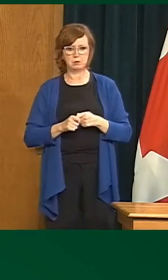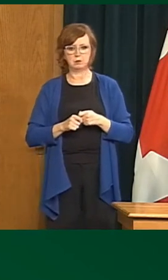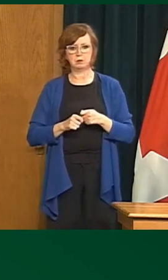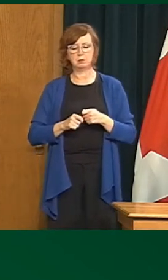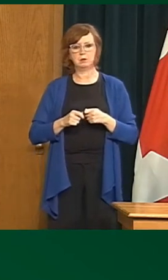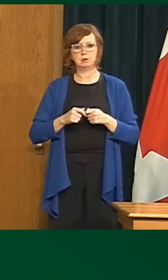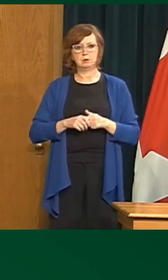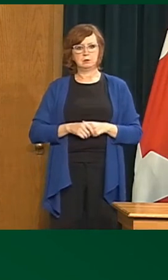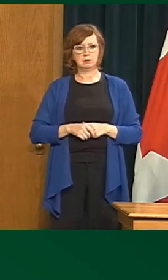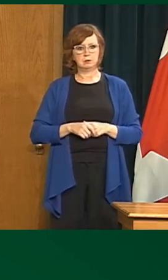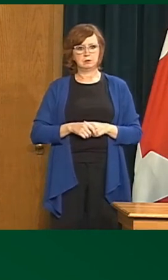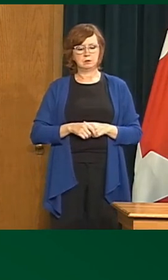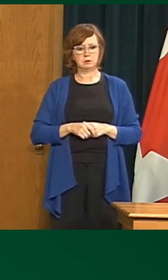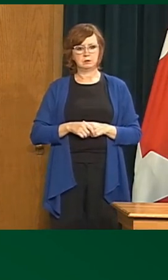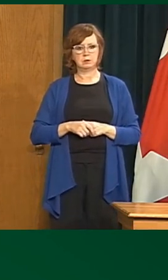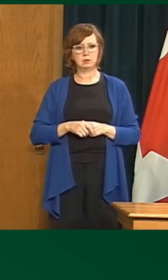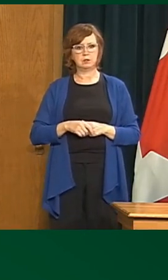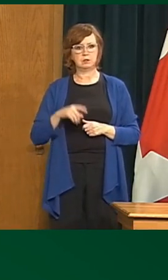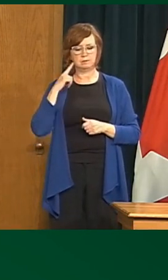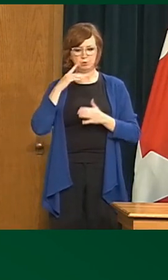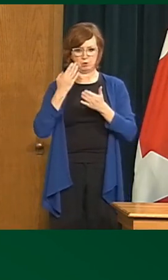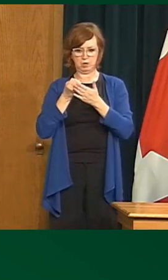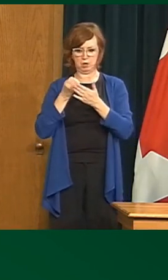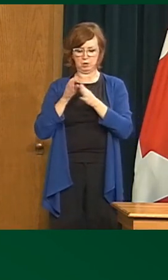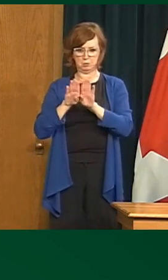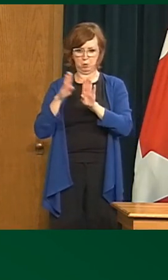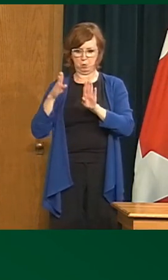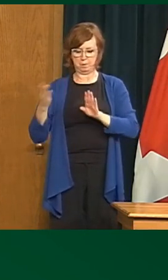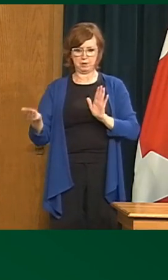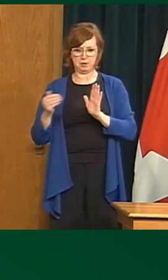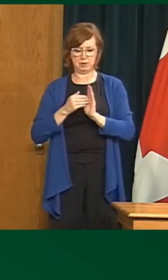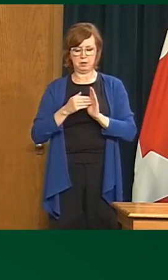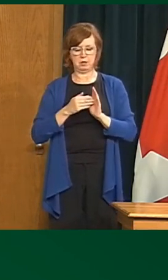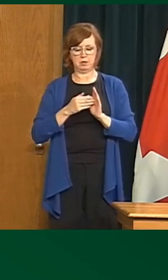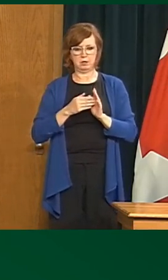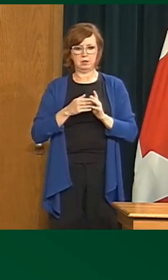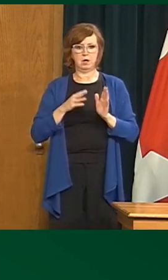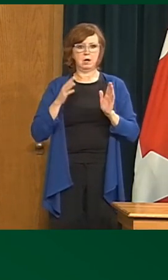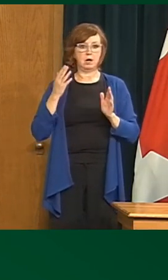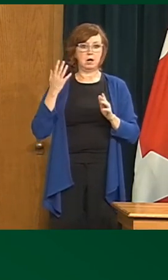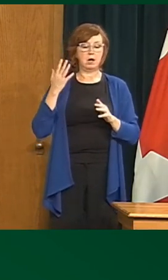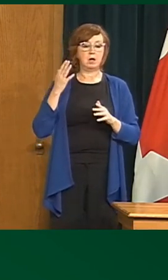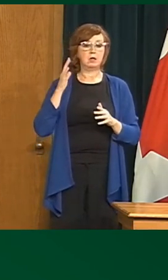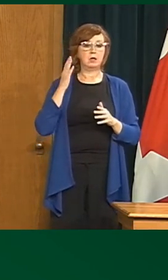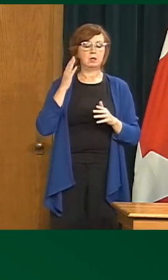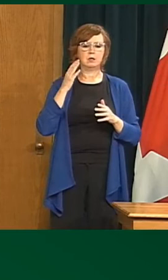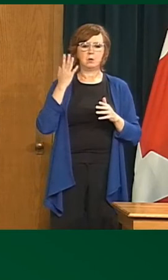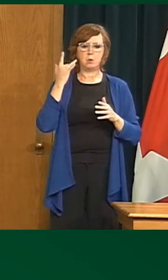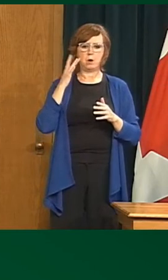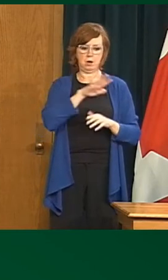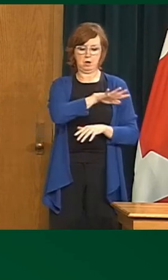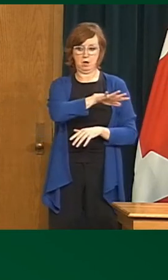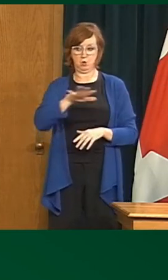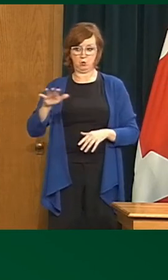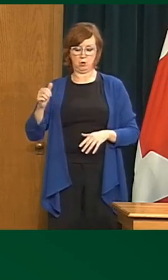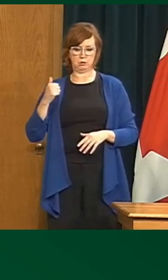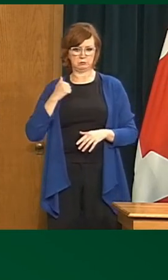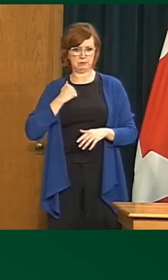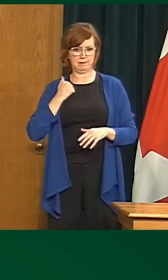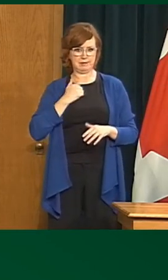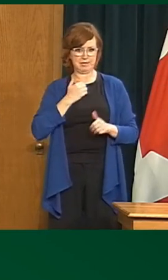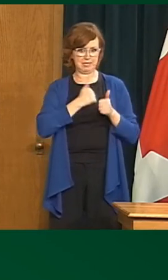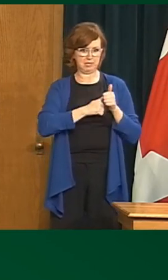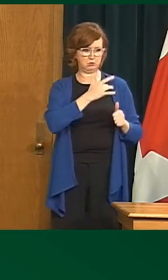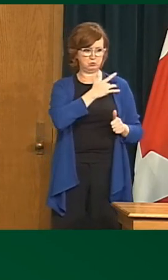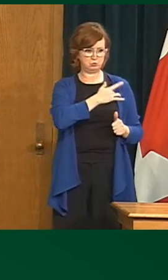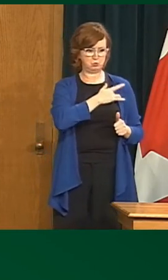reopening of our economy. There are some variations of how legislatures are sitting across this